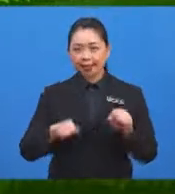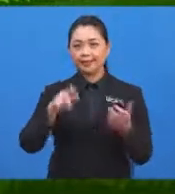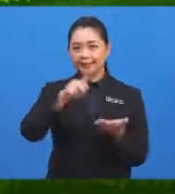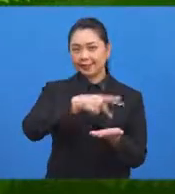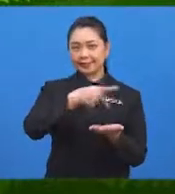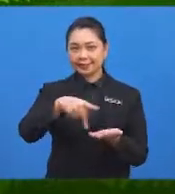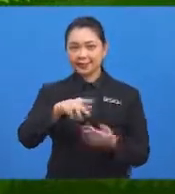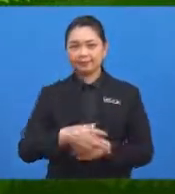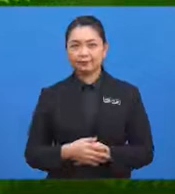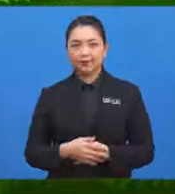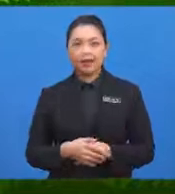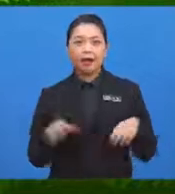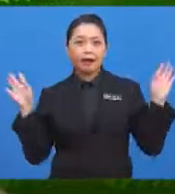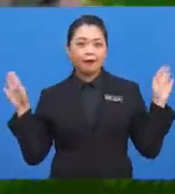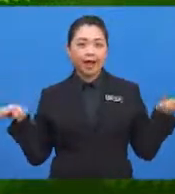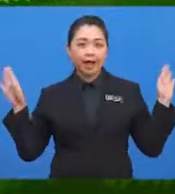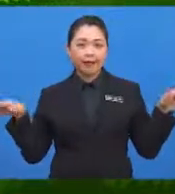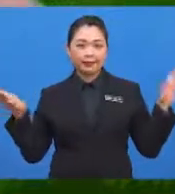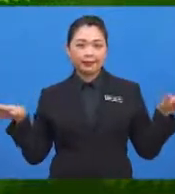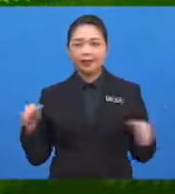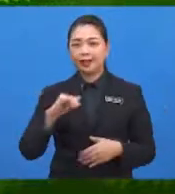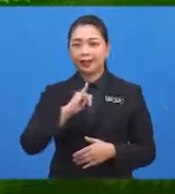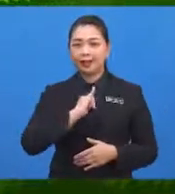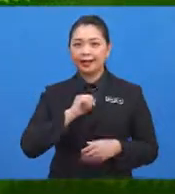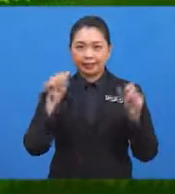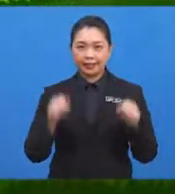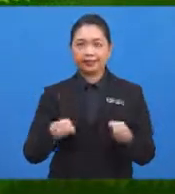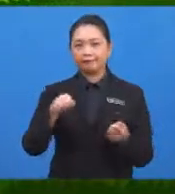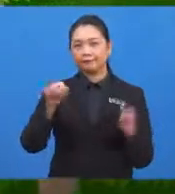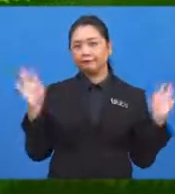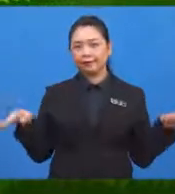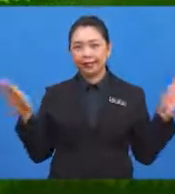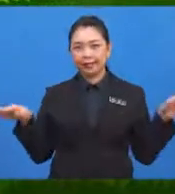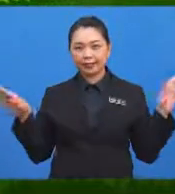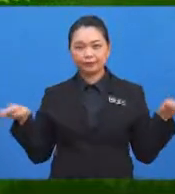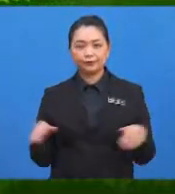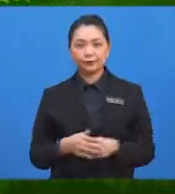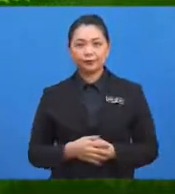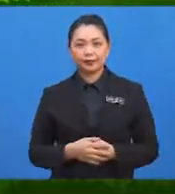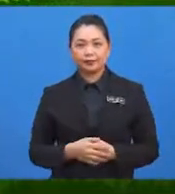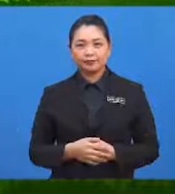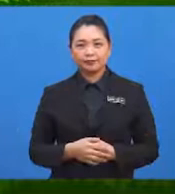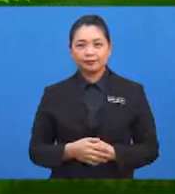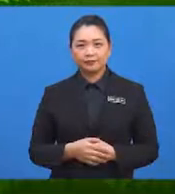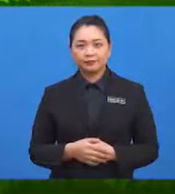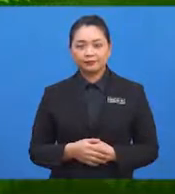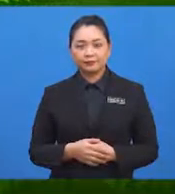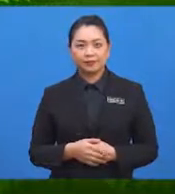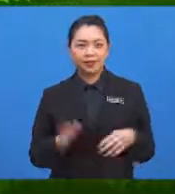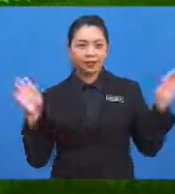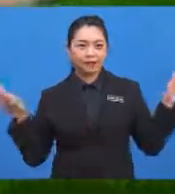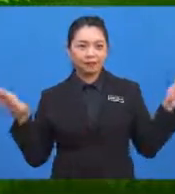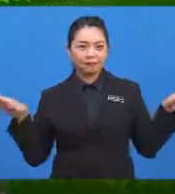can dance. Fly, I can fly. Fly, I can fly.